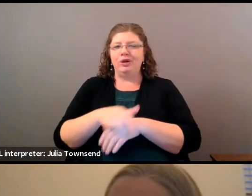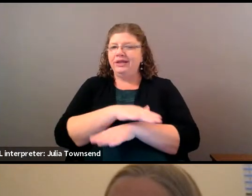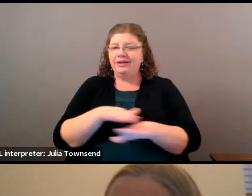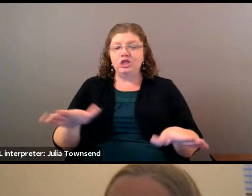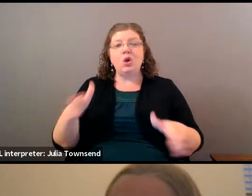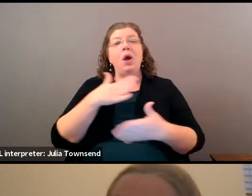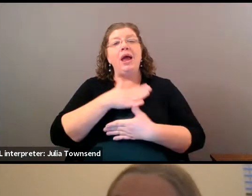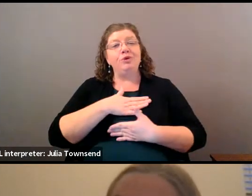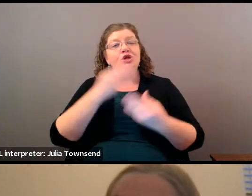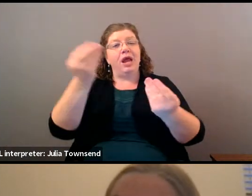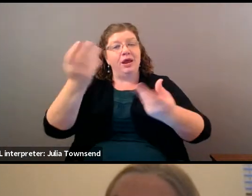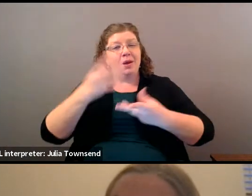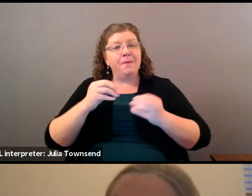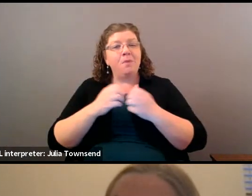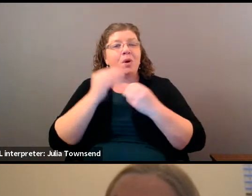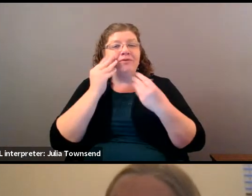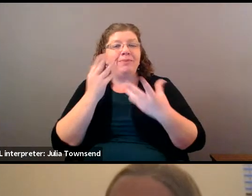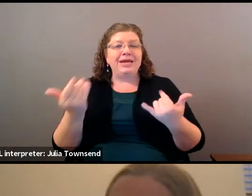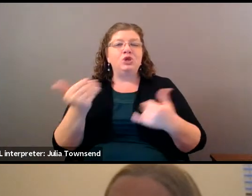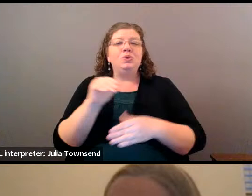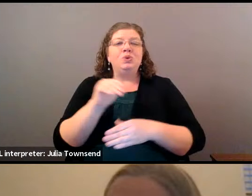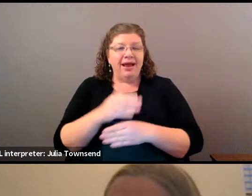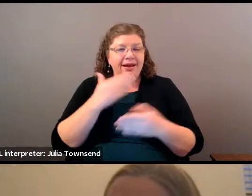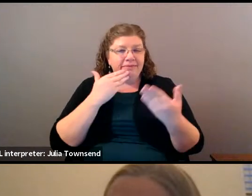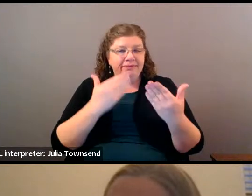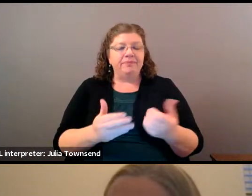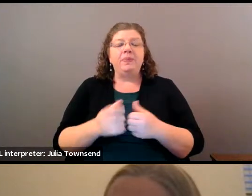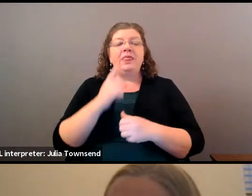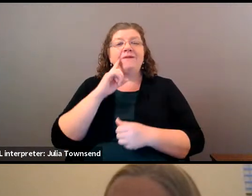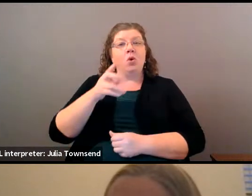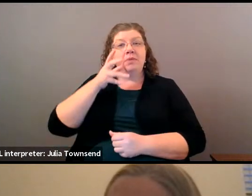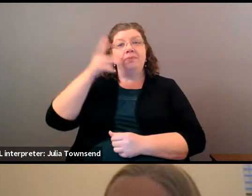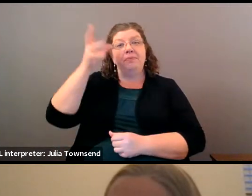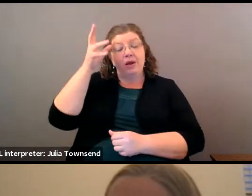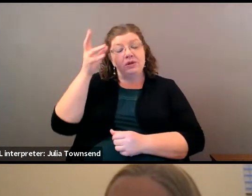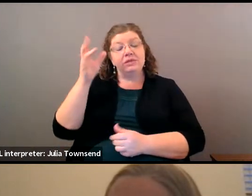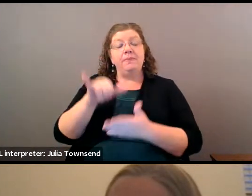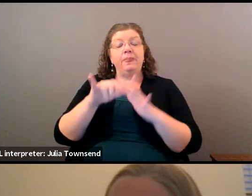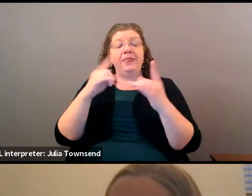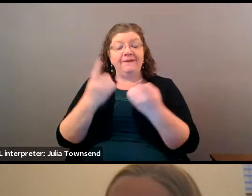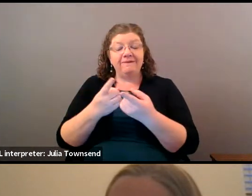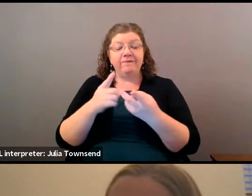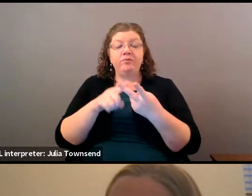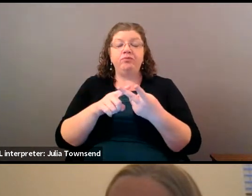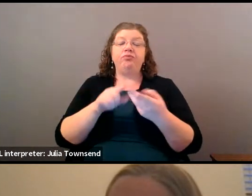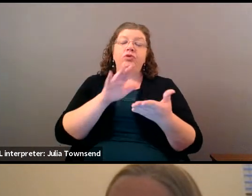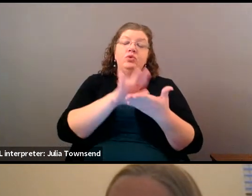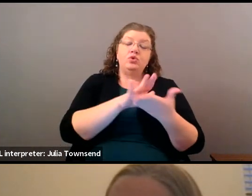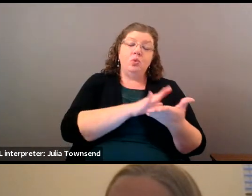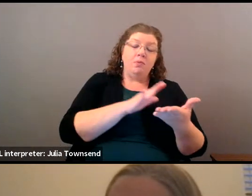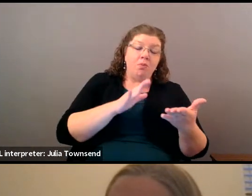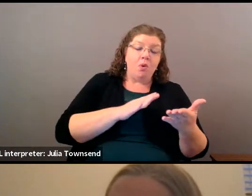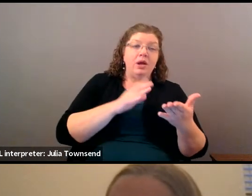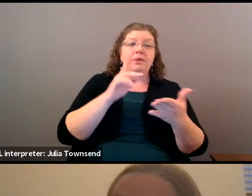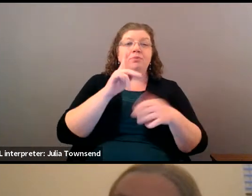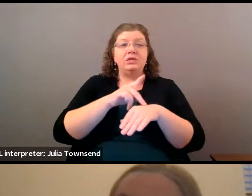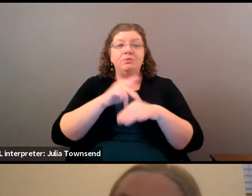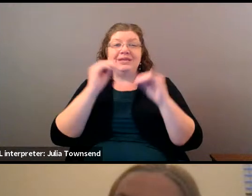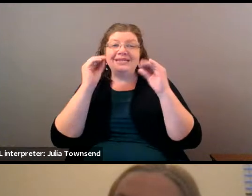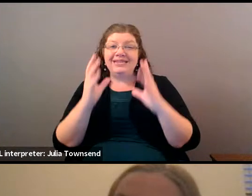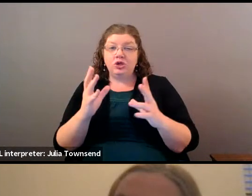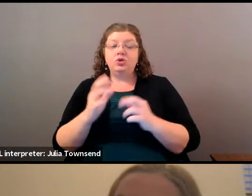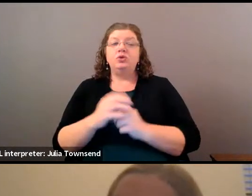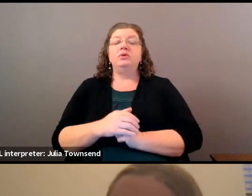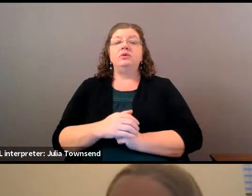more details tonight, not only to parents in the district, but also school board, principals, and teachers. It